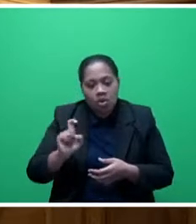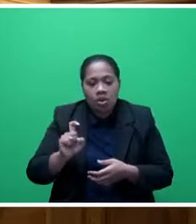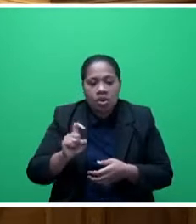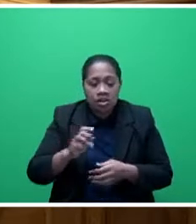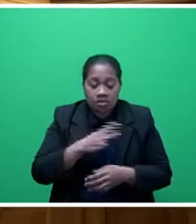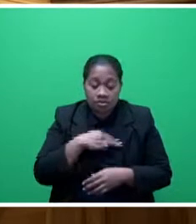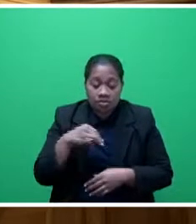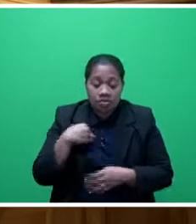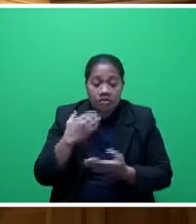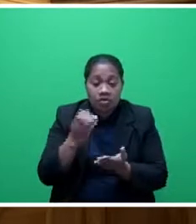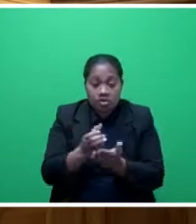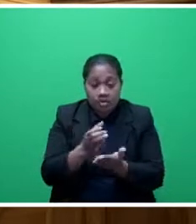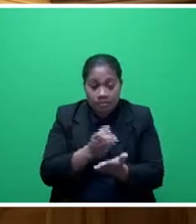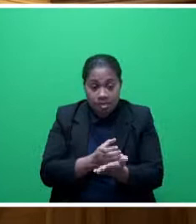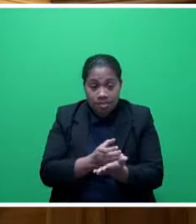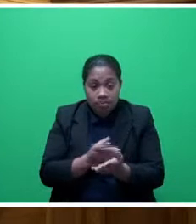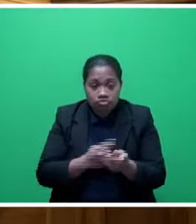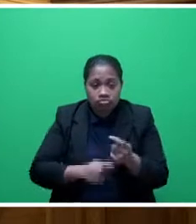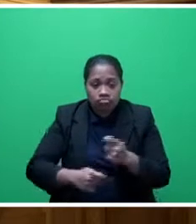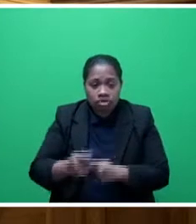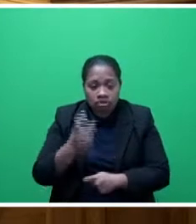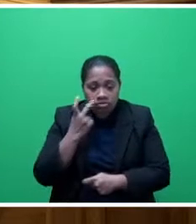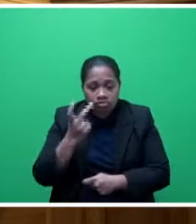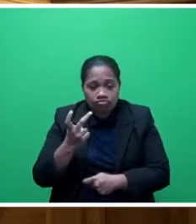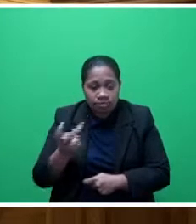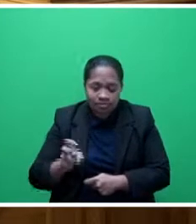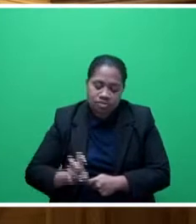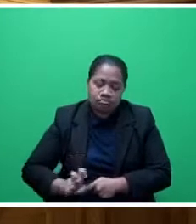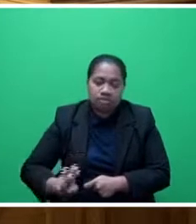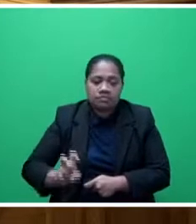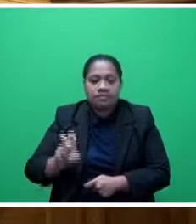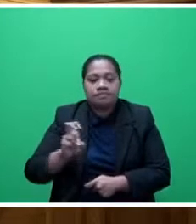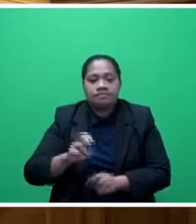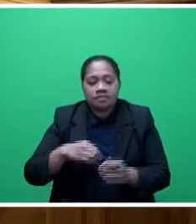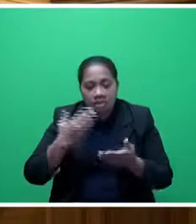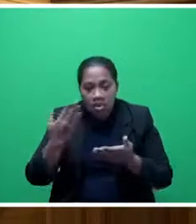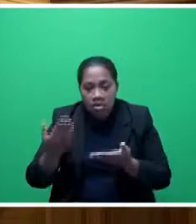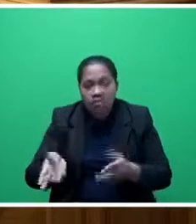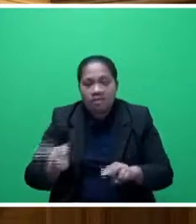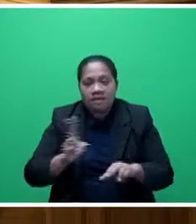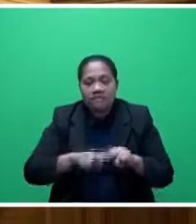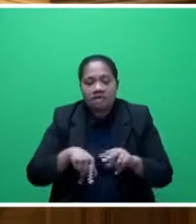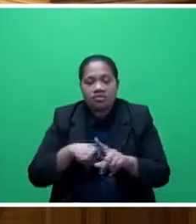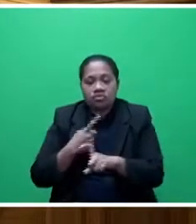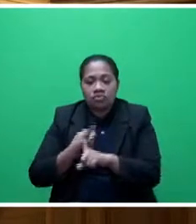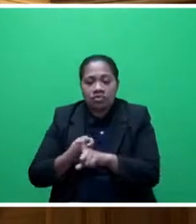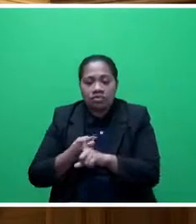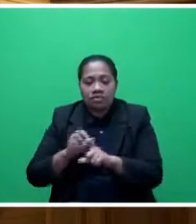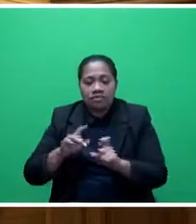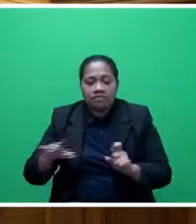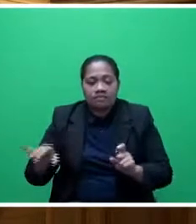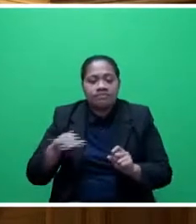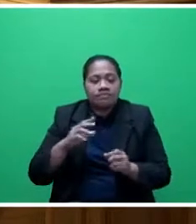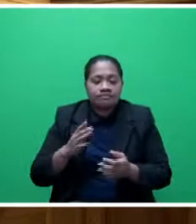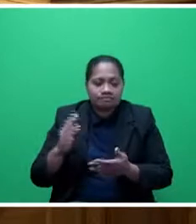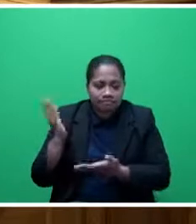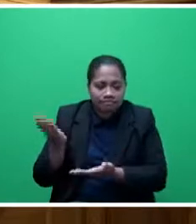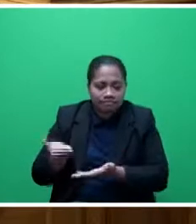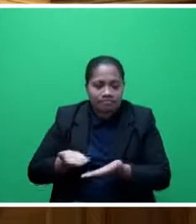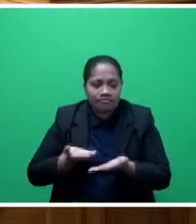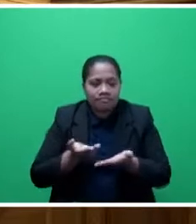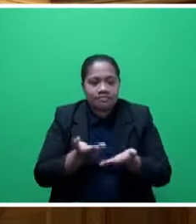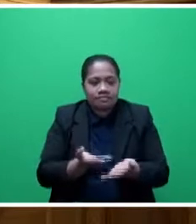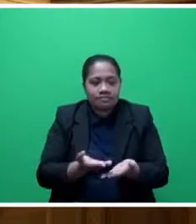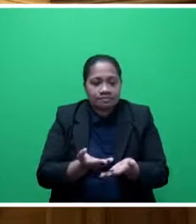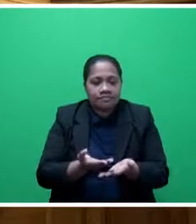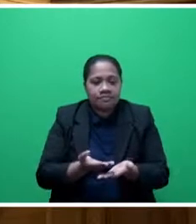Commerce, Trade, Tourism and Transport, the Honourable Faiz Koya, to table his reports. You have the